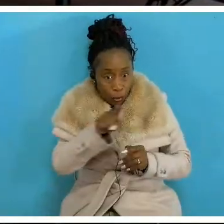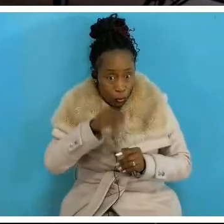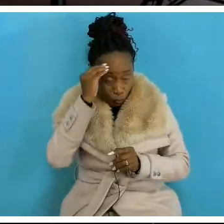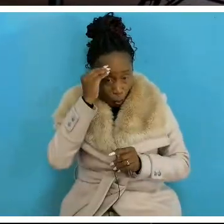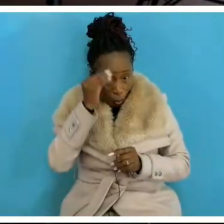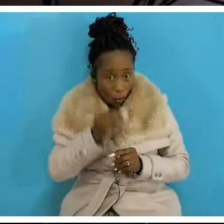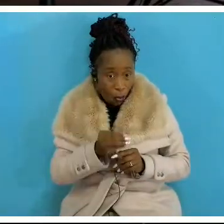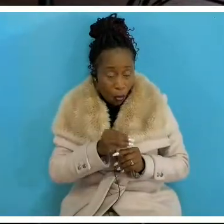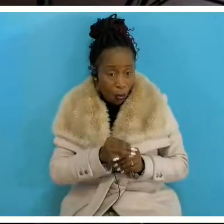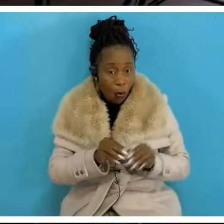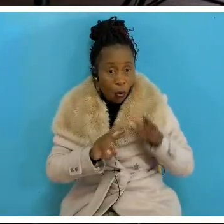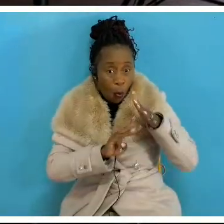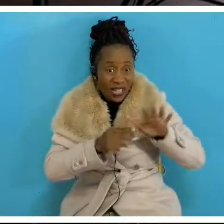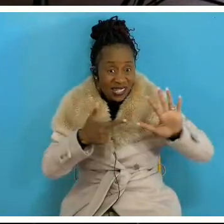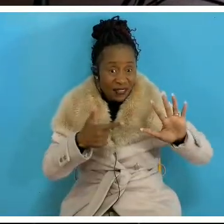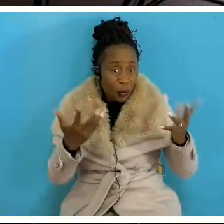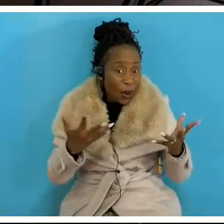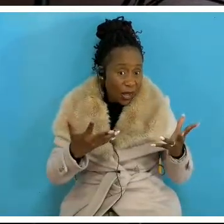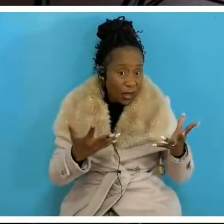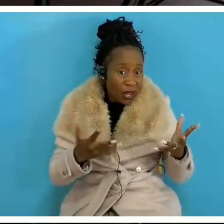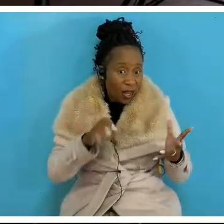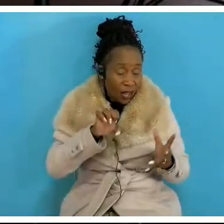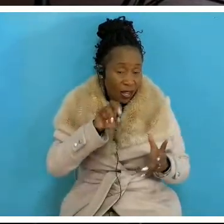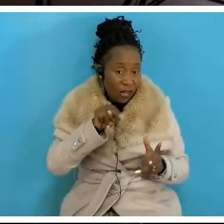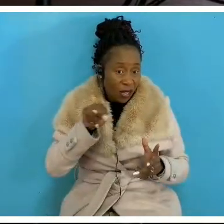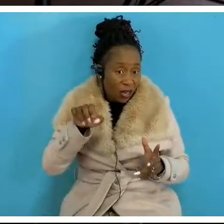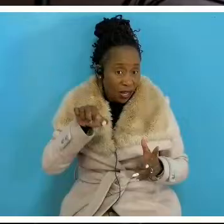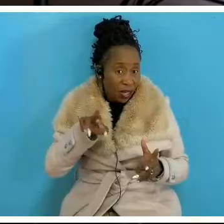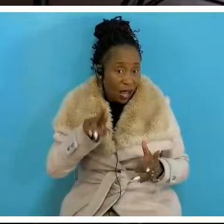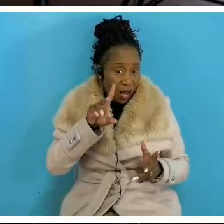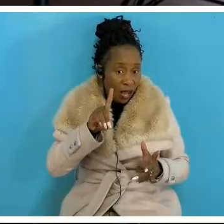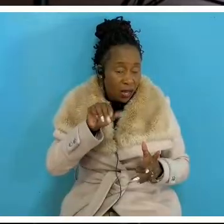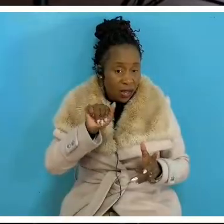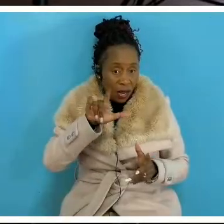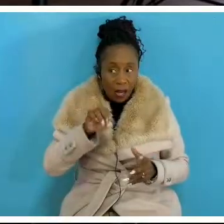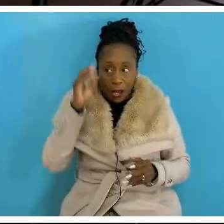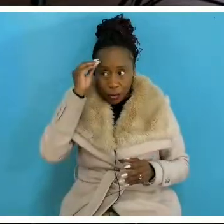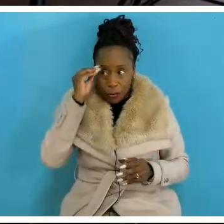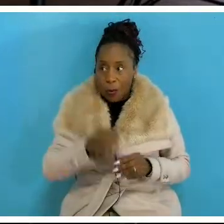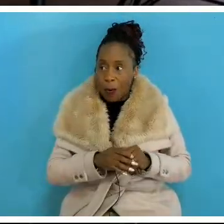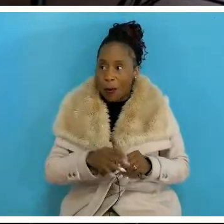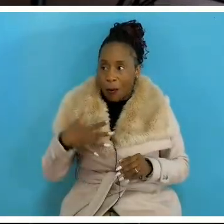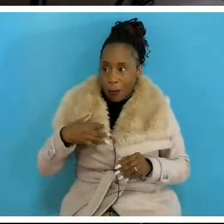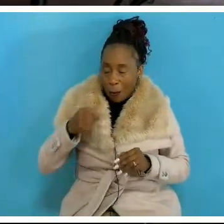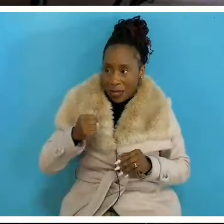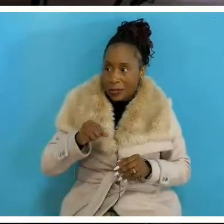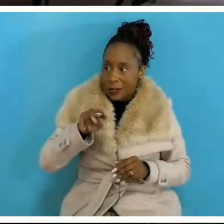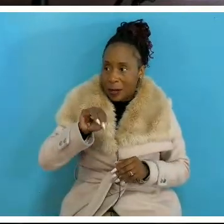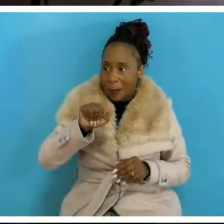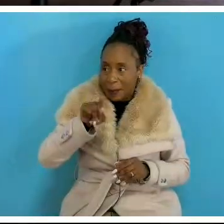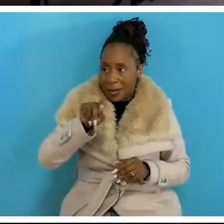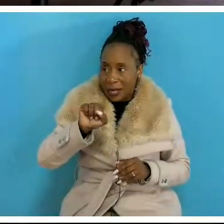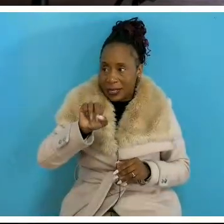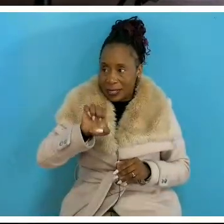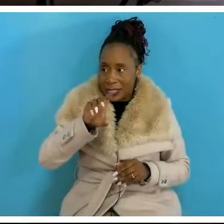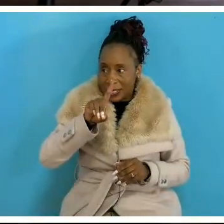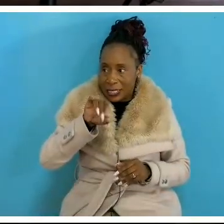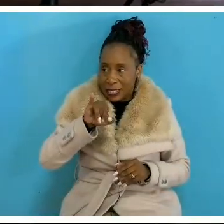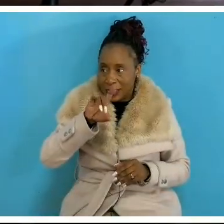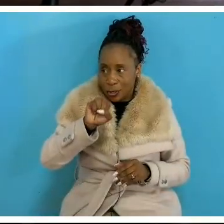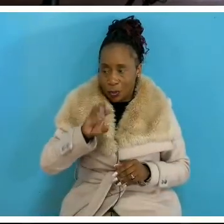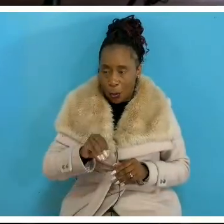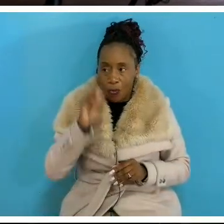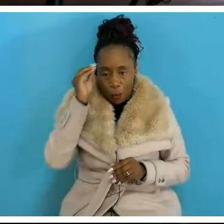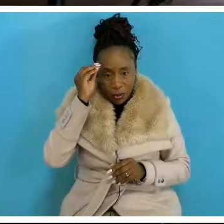Enderdale? I know Comrade Matsidiso knows, yes, she knows. But I just want